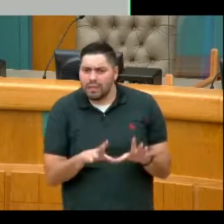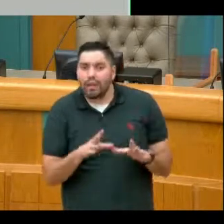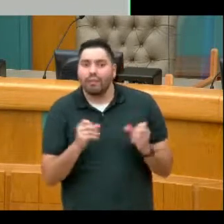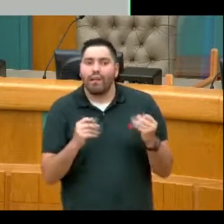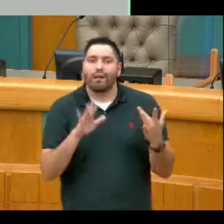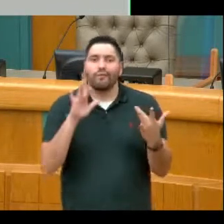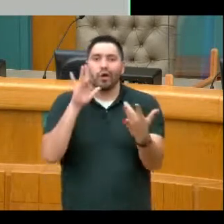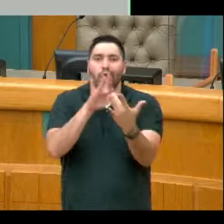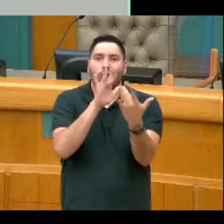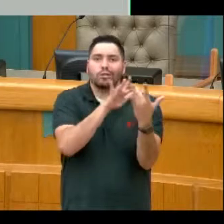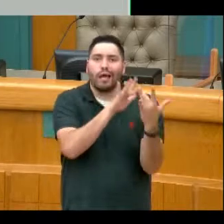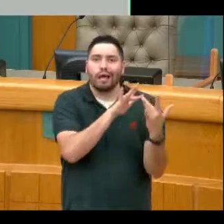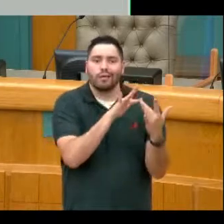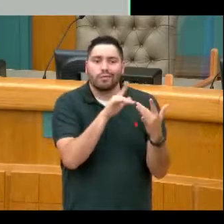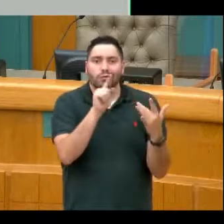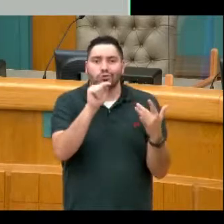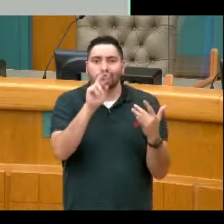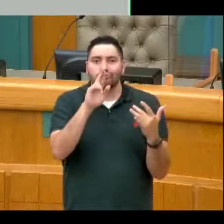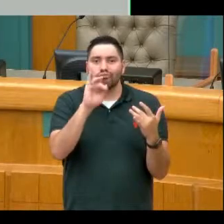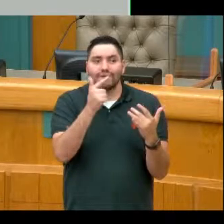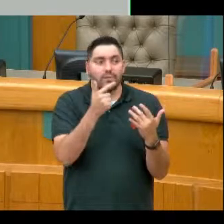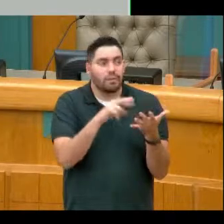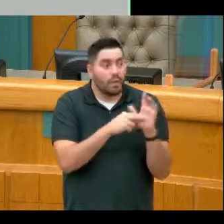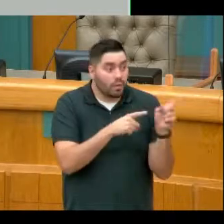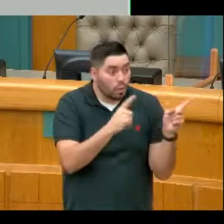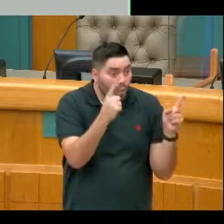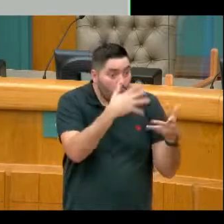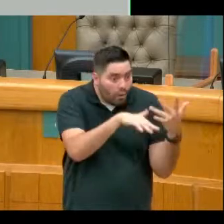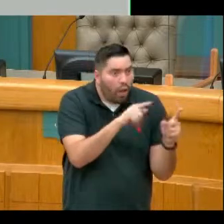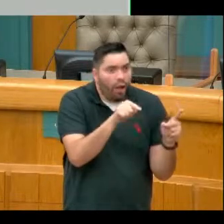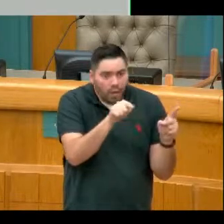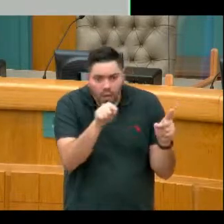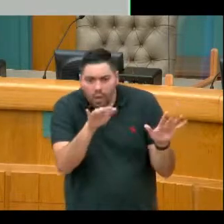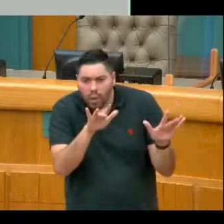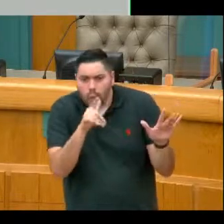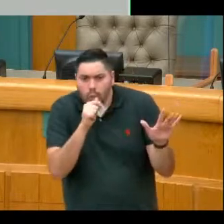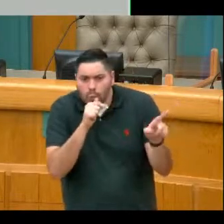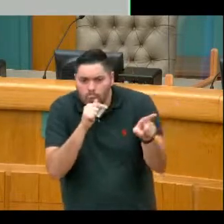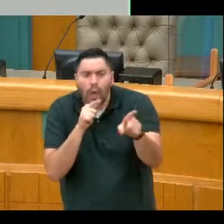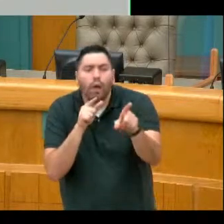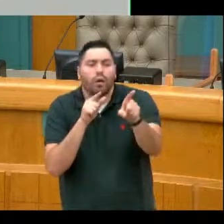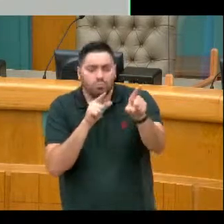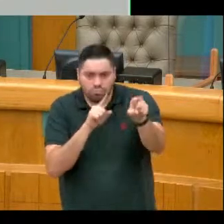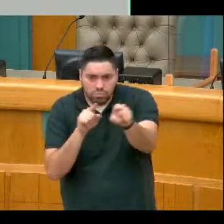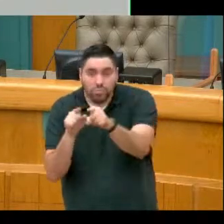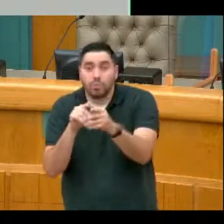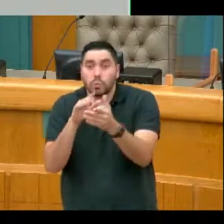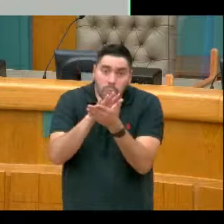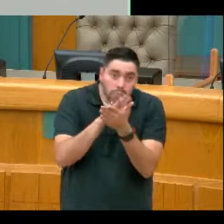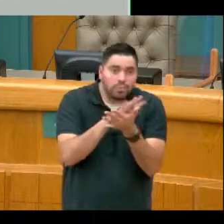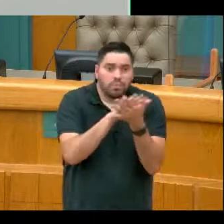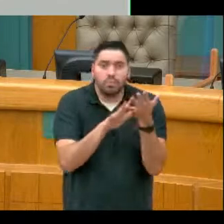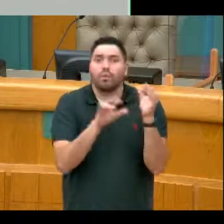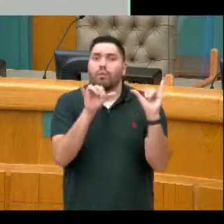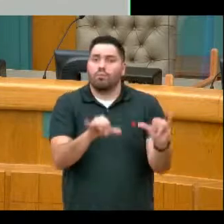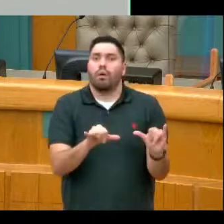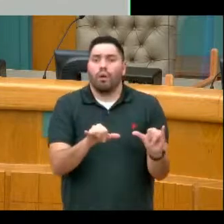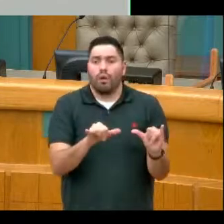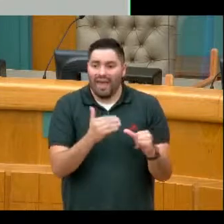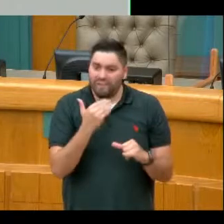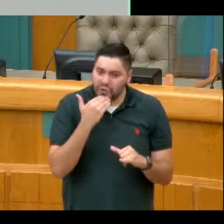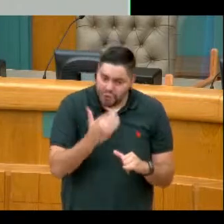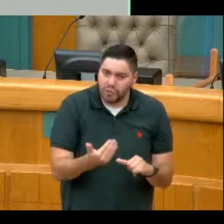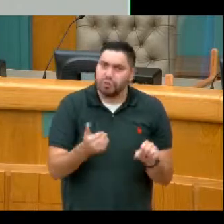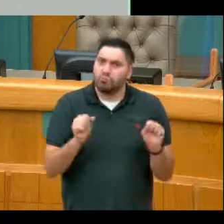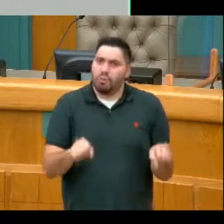testing percentage has gone up to 25%. And I spoke to the public health director about this. And what was